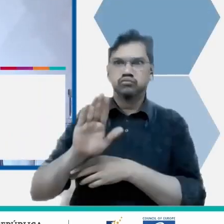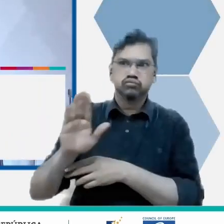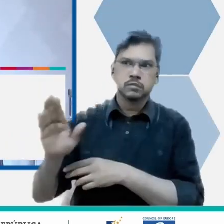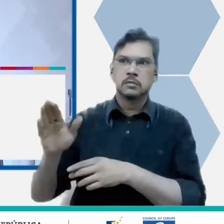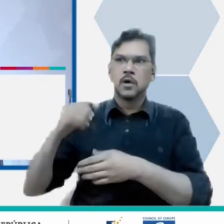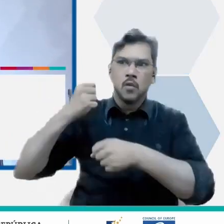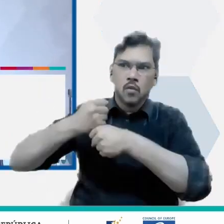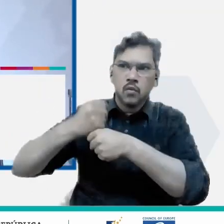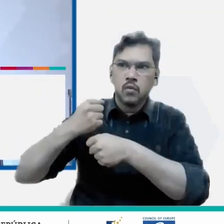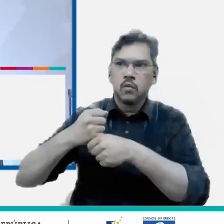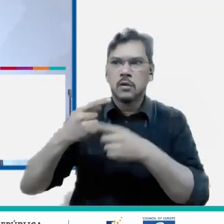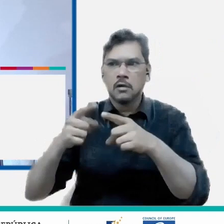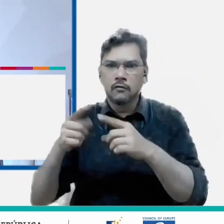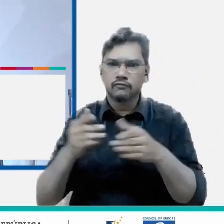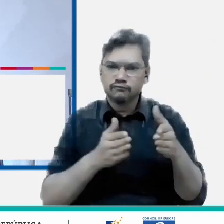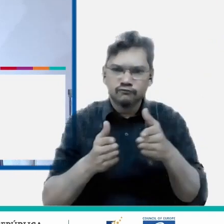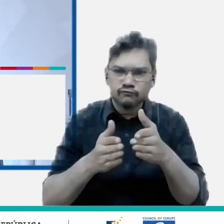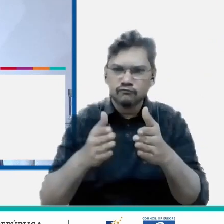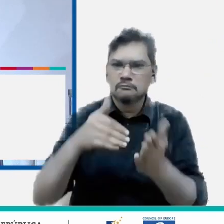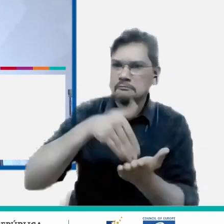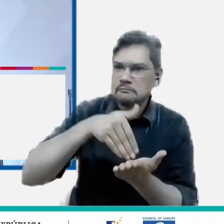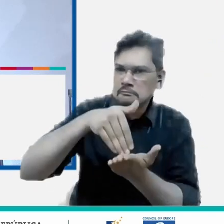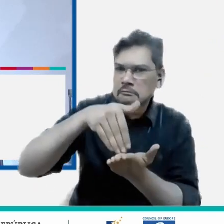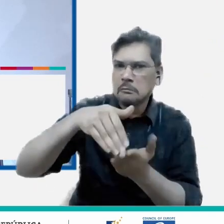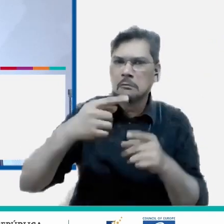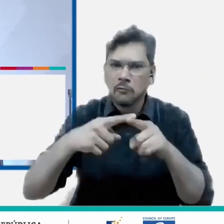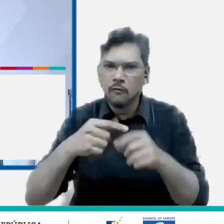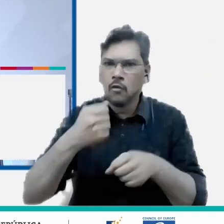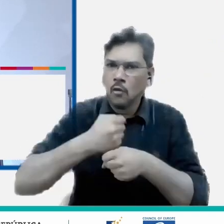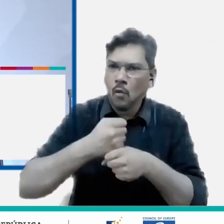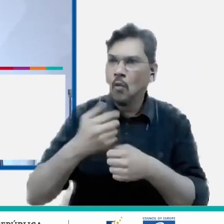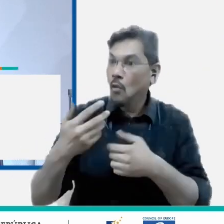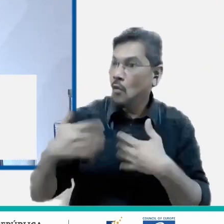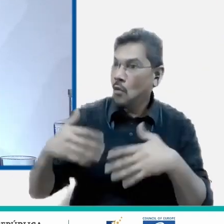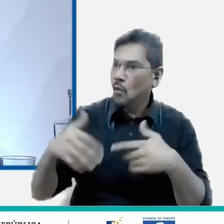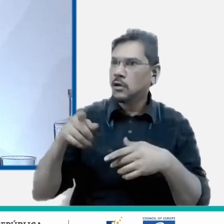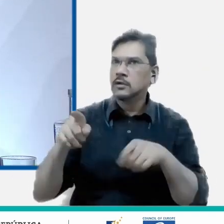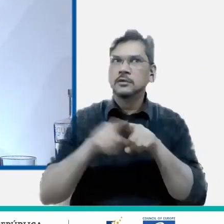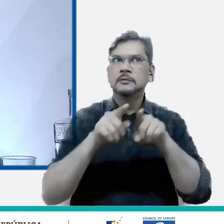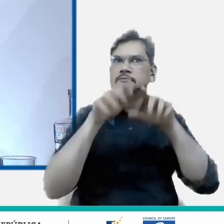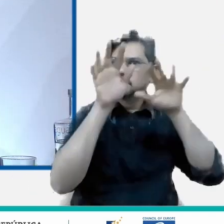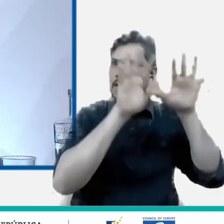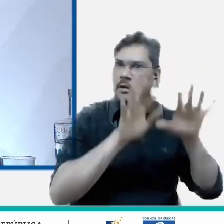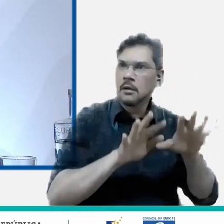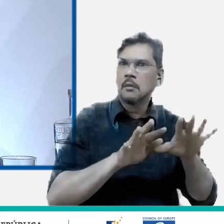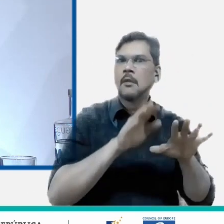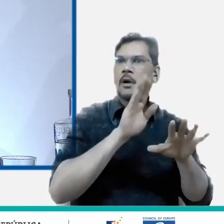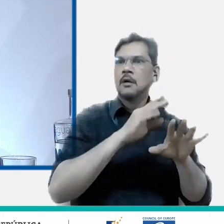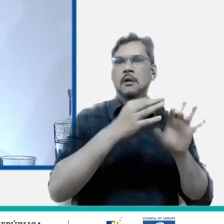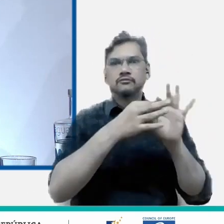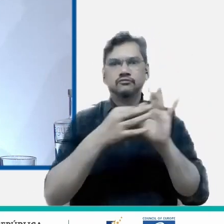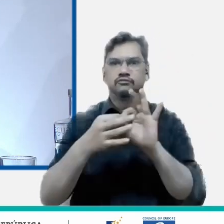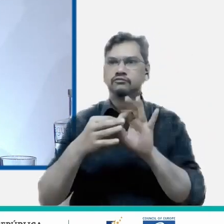the coherence between climate agenda and disaster risk reduction. You also mentioned